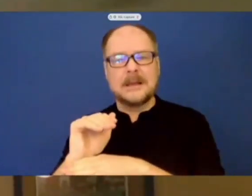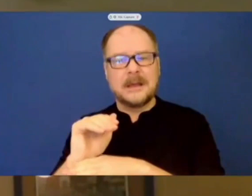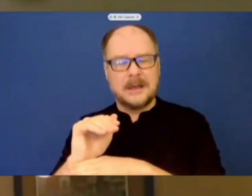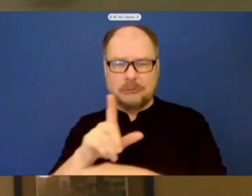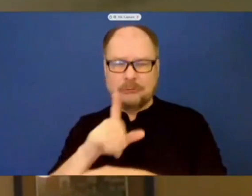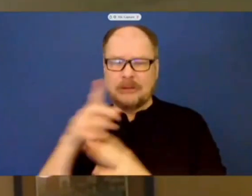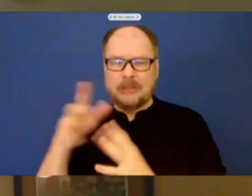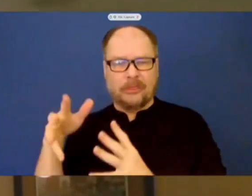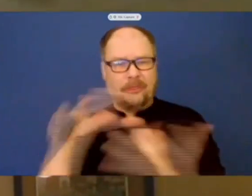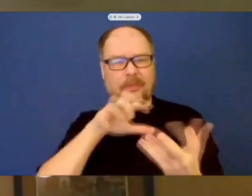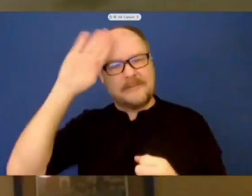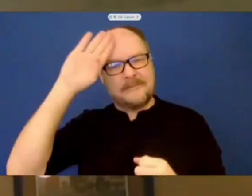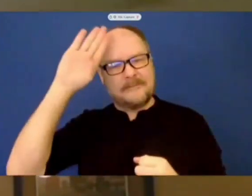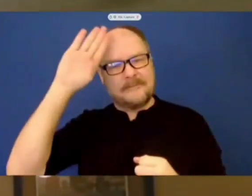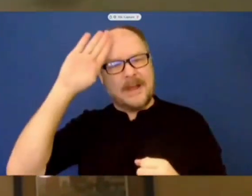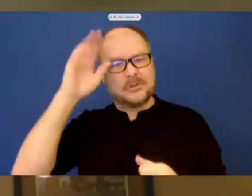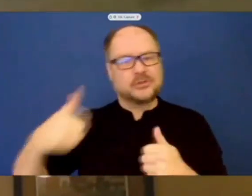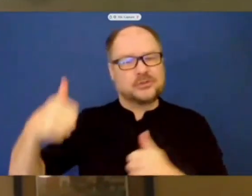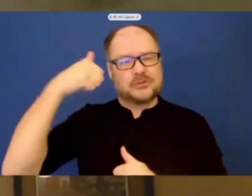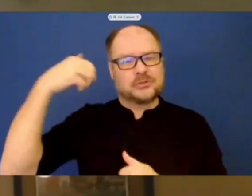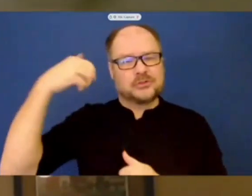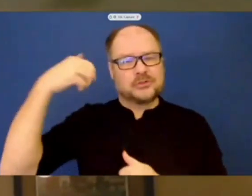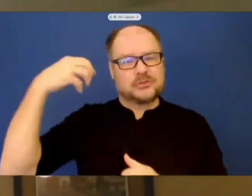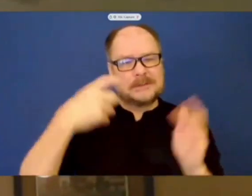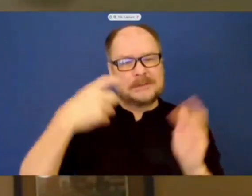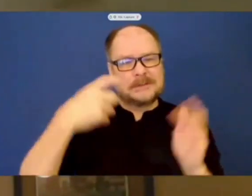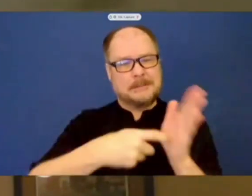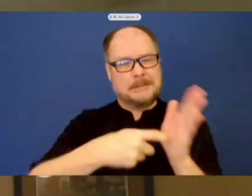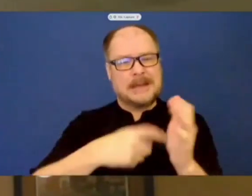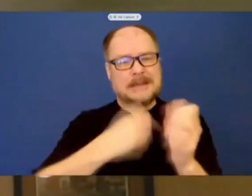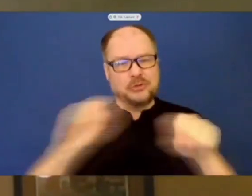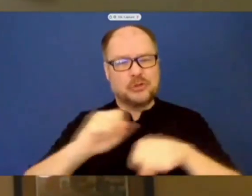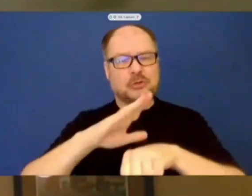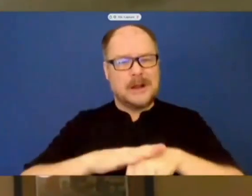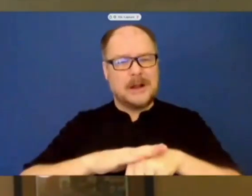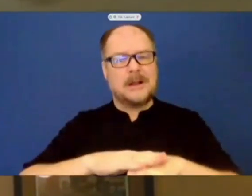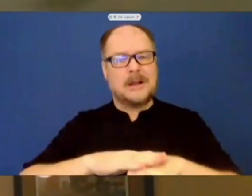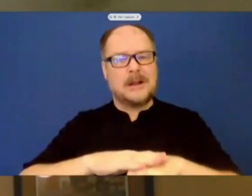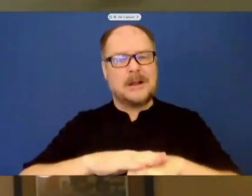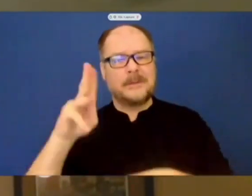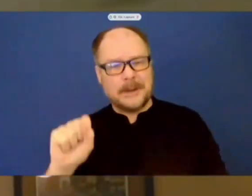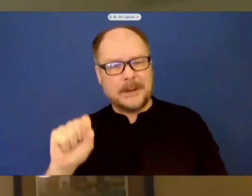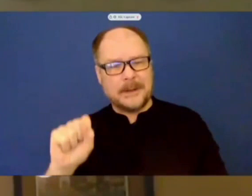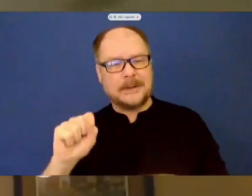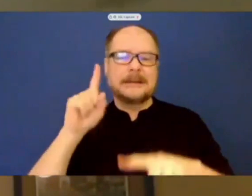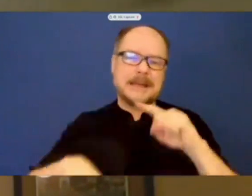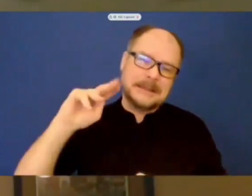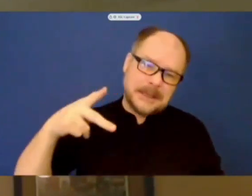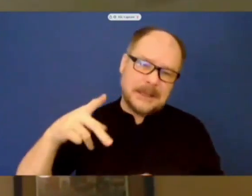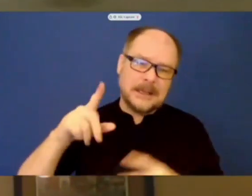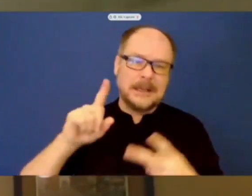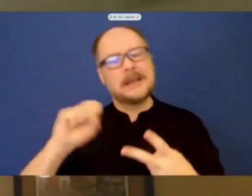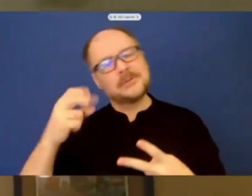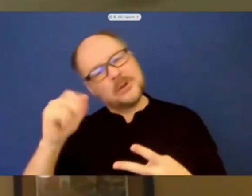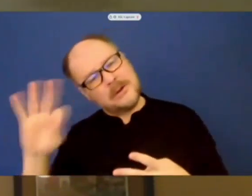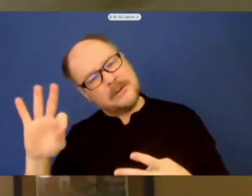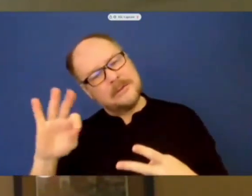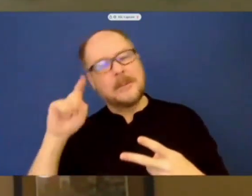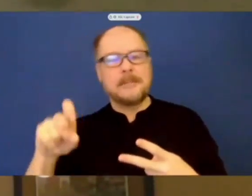chief was demanding security on the buses, but it couldn't be CMPD and it couldn't be the sheriff. It had to be CAT